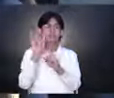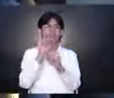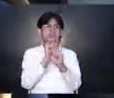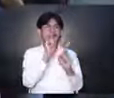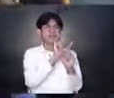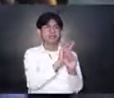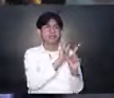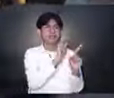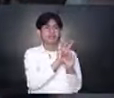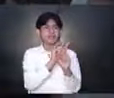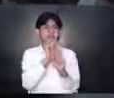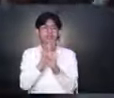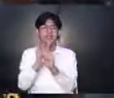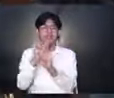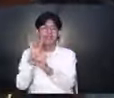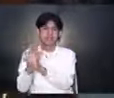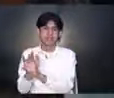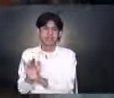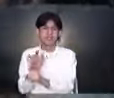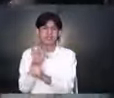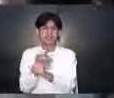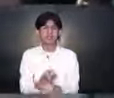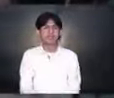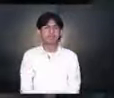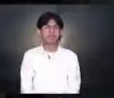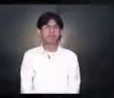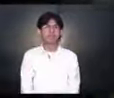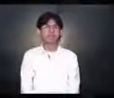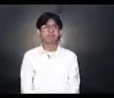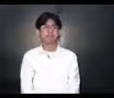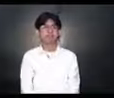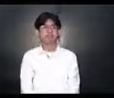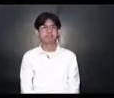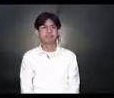are loved, you are loved.